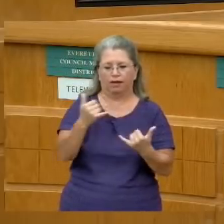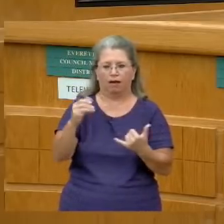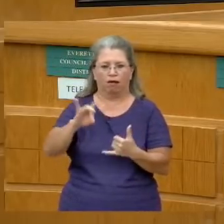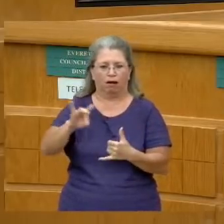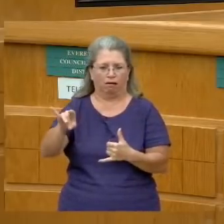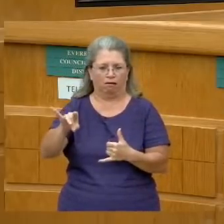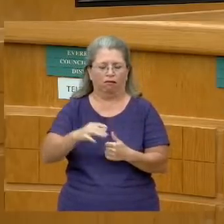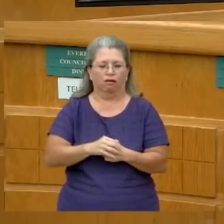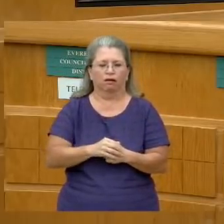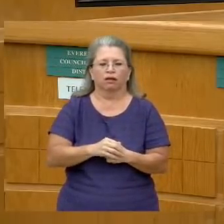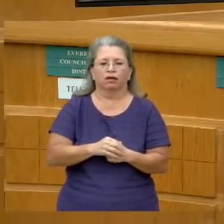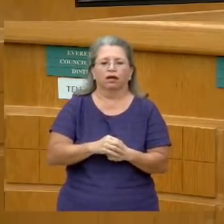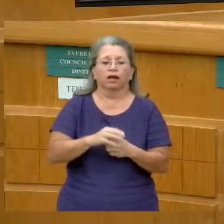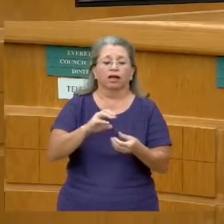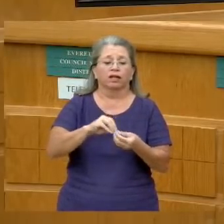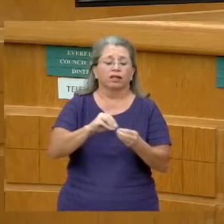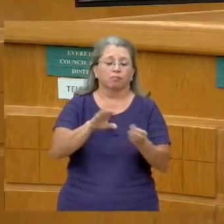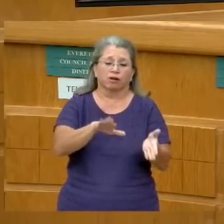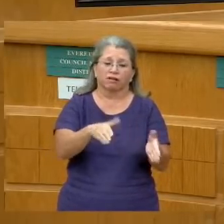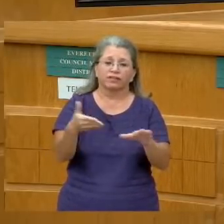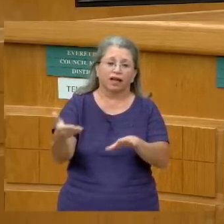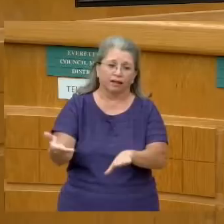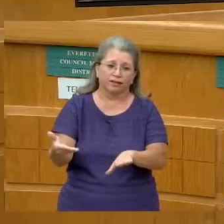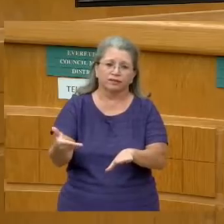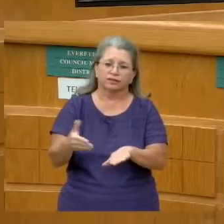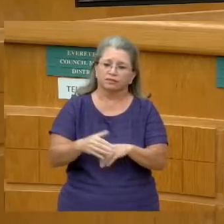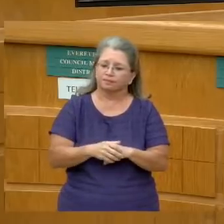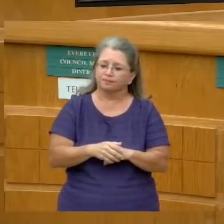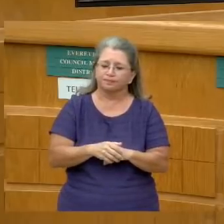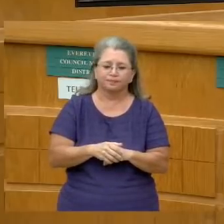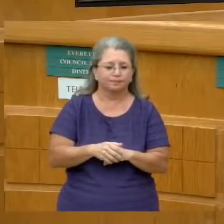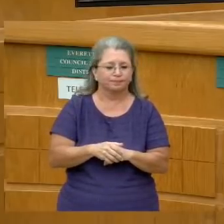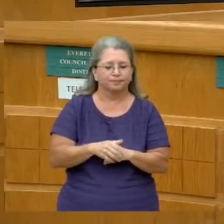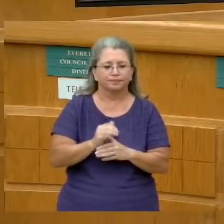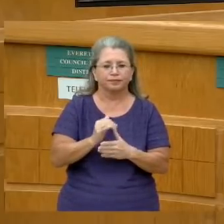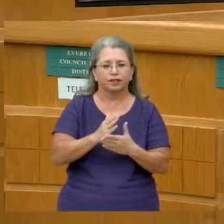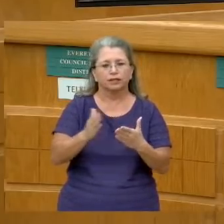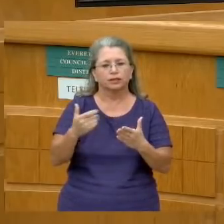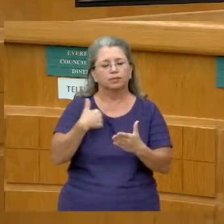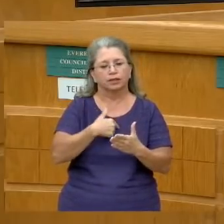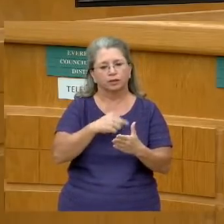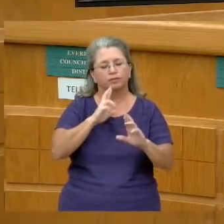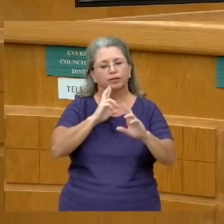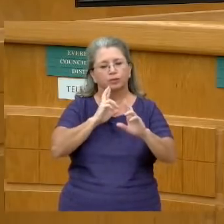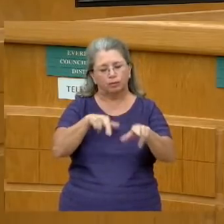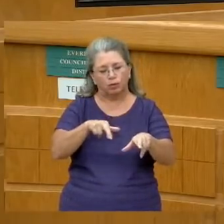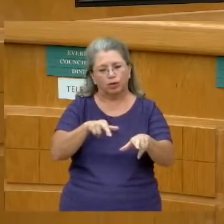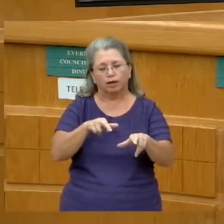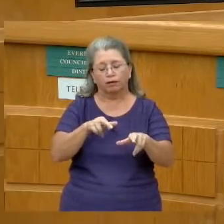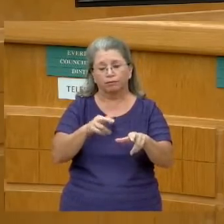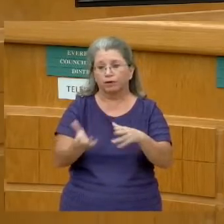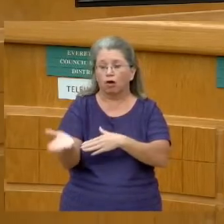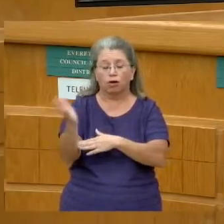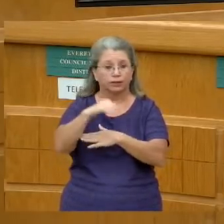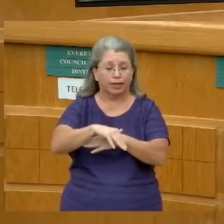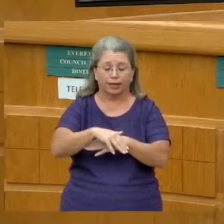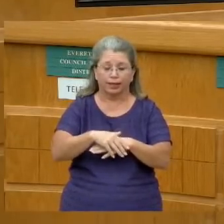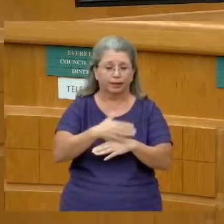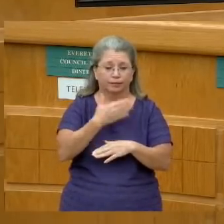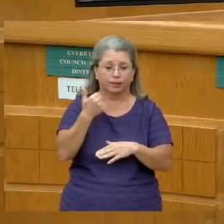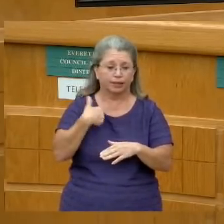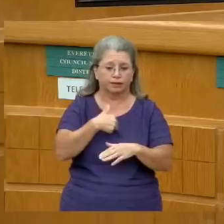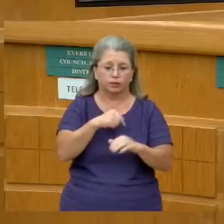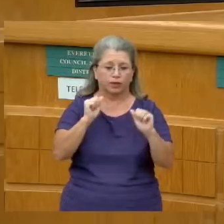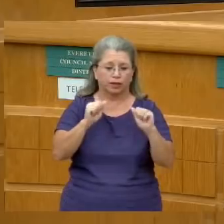Okay, now the number of deaths is something we've been reporting throughout the day today as best we can.